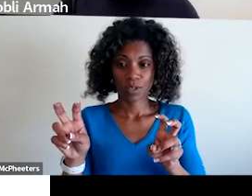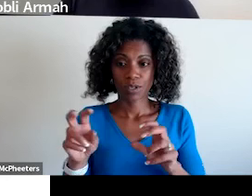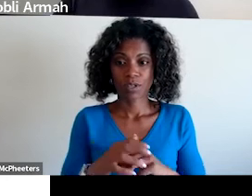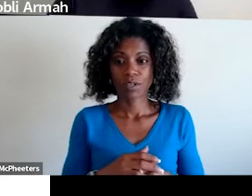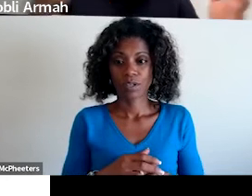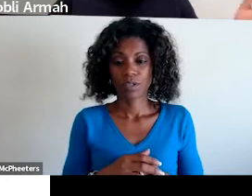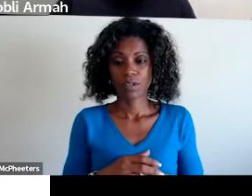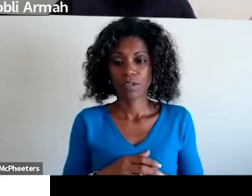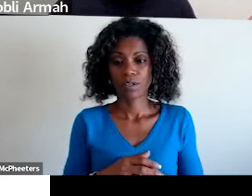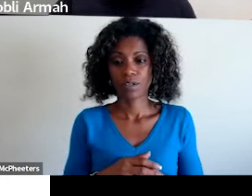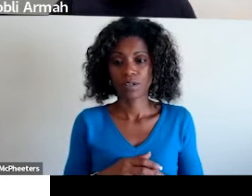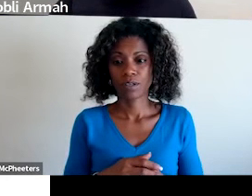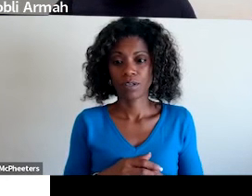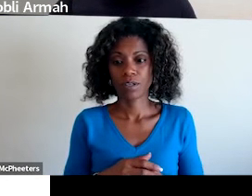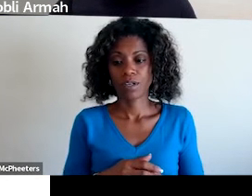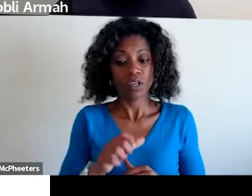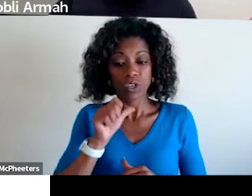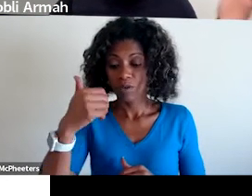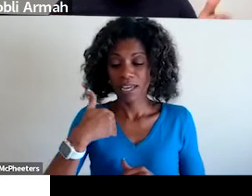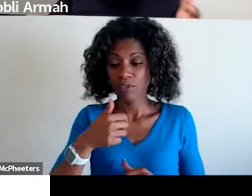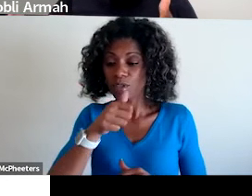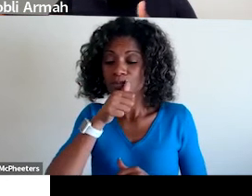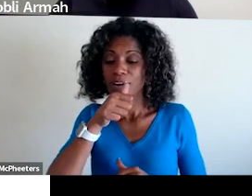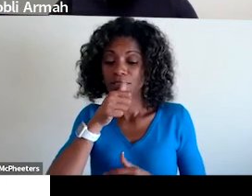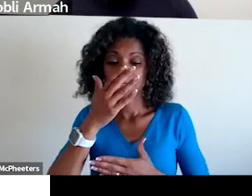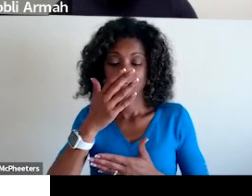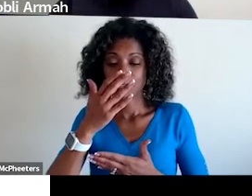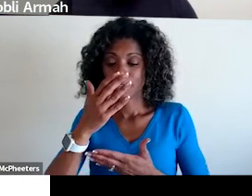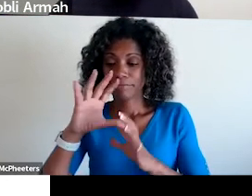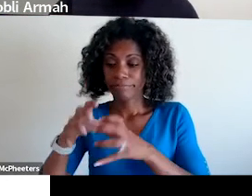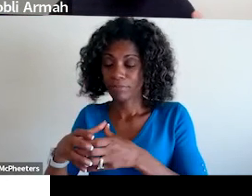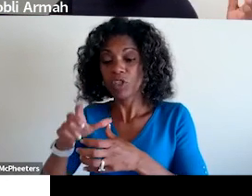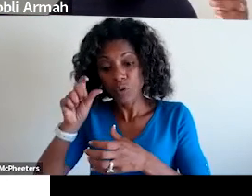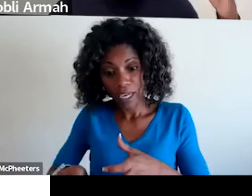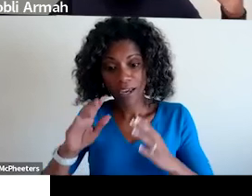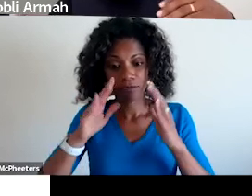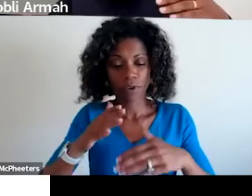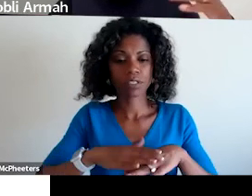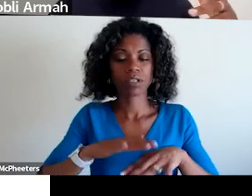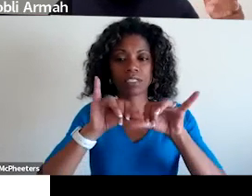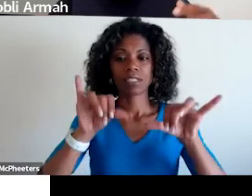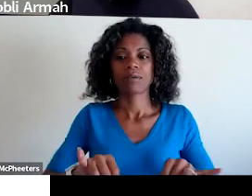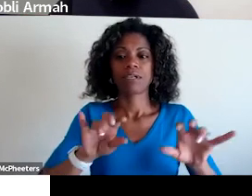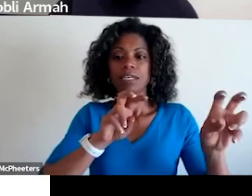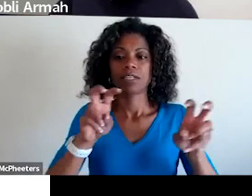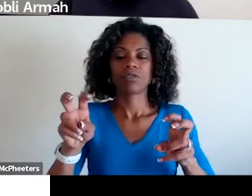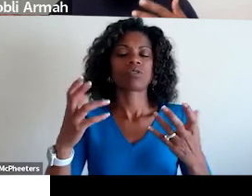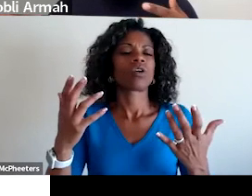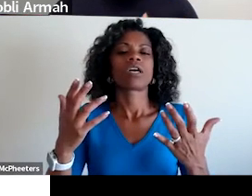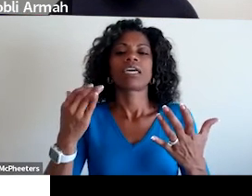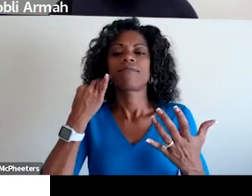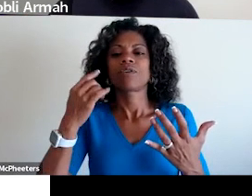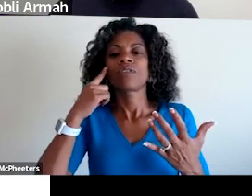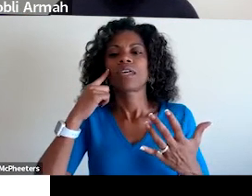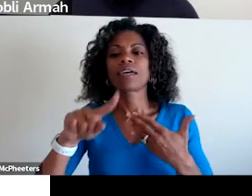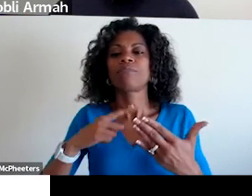big media does. You don't have to do what the for-profit sector does. Like, you can focus on systemic issues. When you think about however you were trained, I was